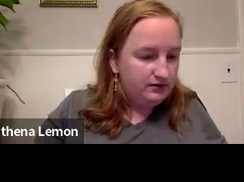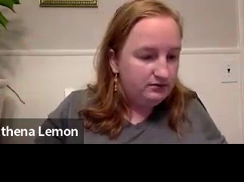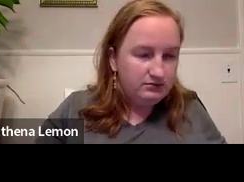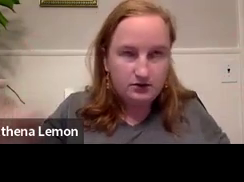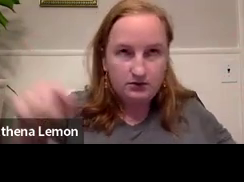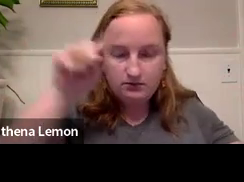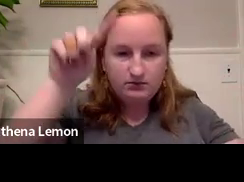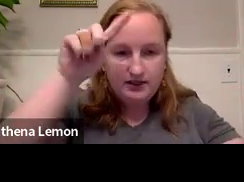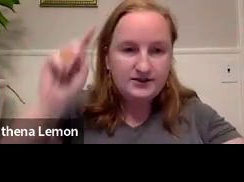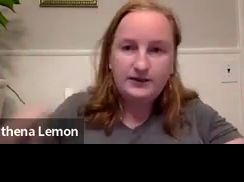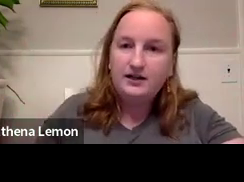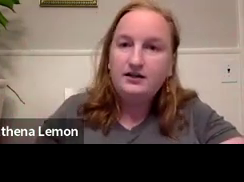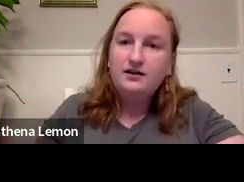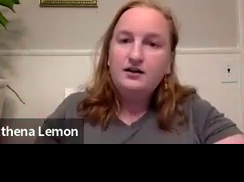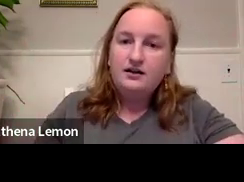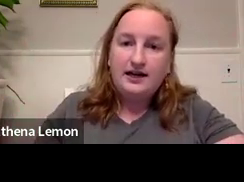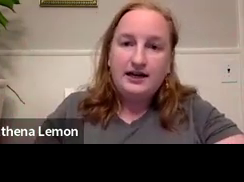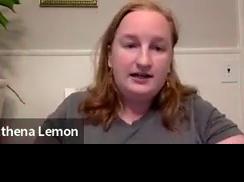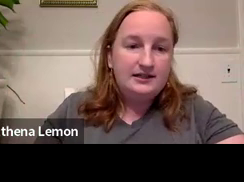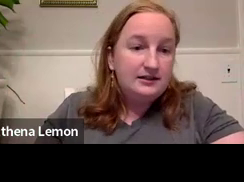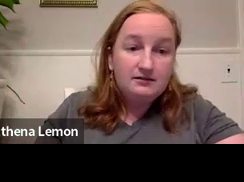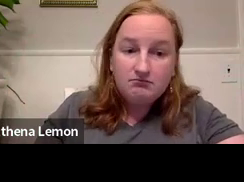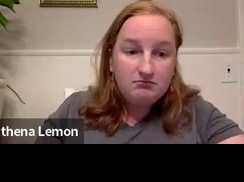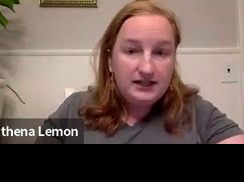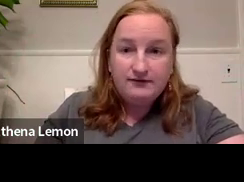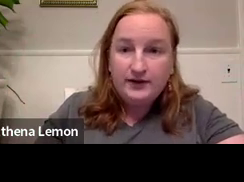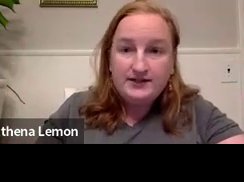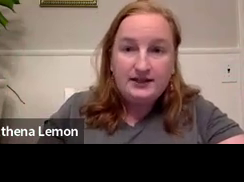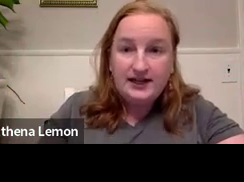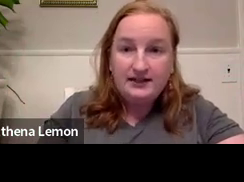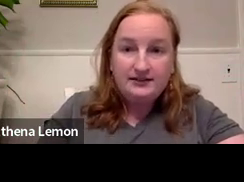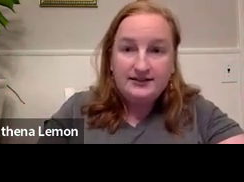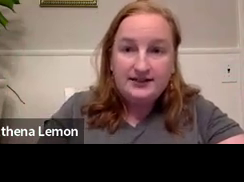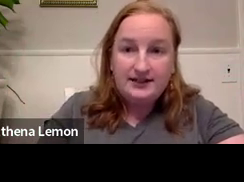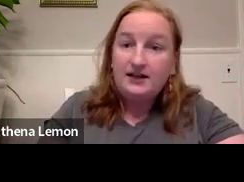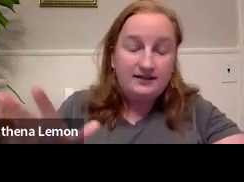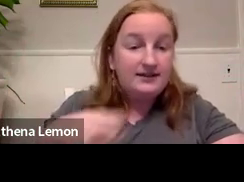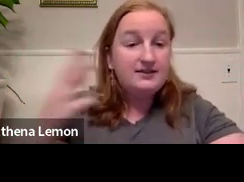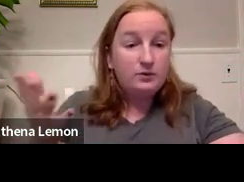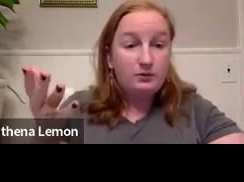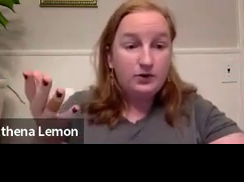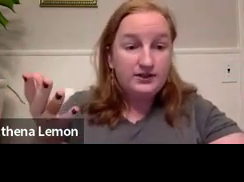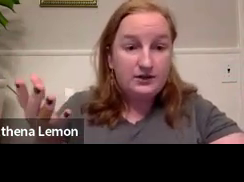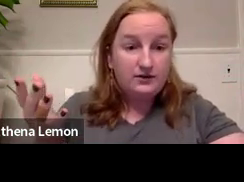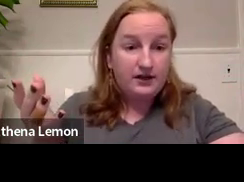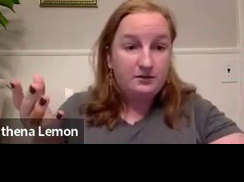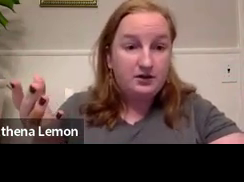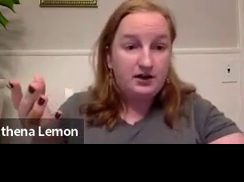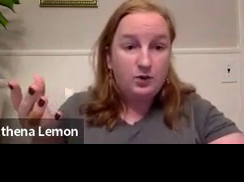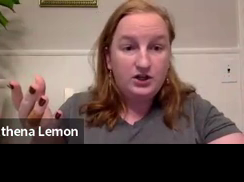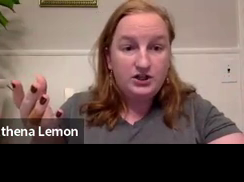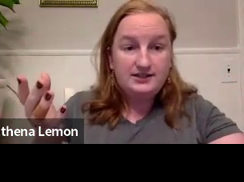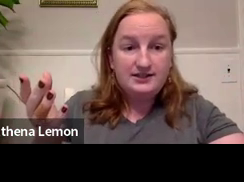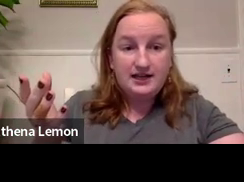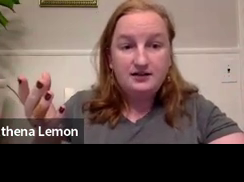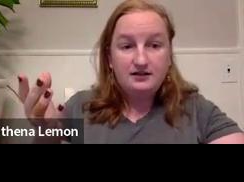12th, so last week. And influenza-like illness activity, these are reports that are available